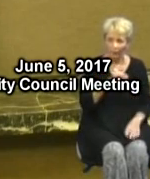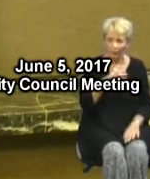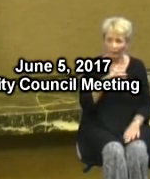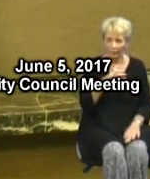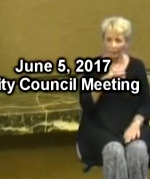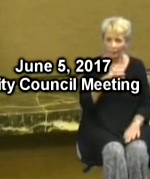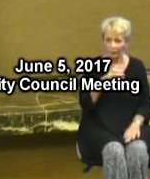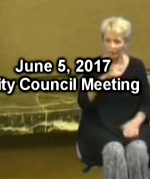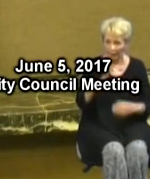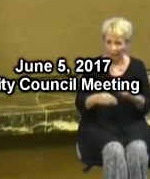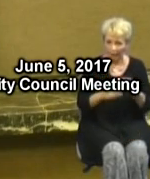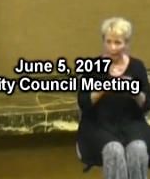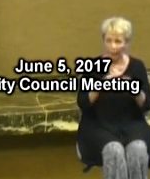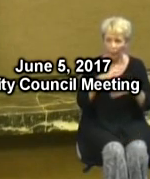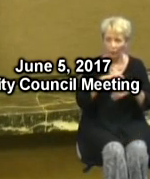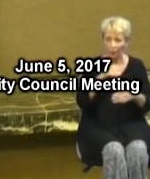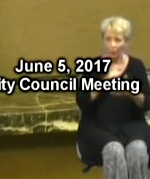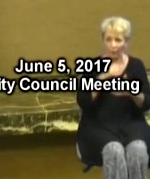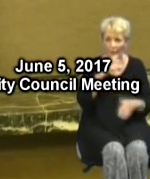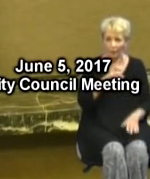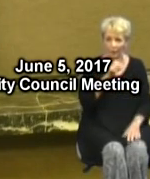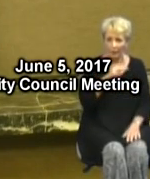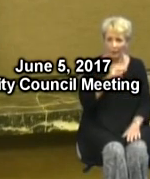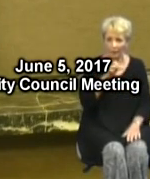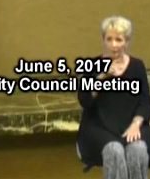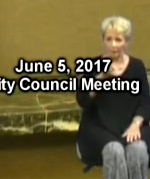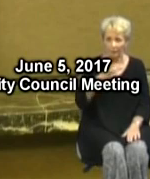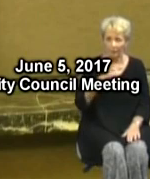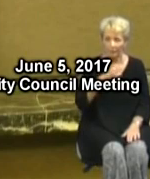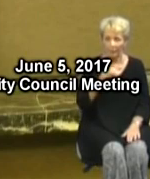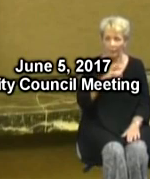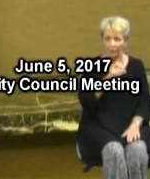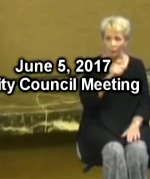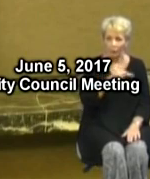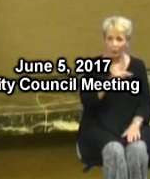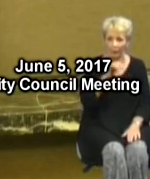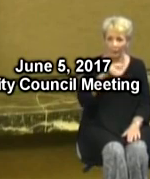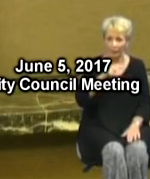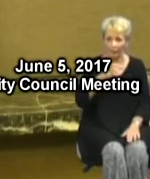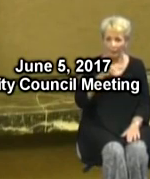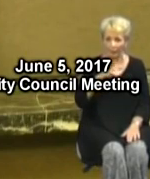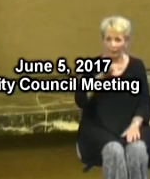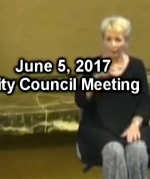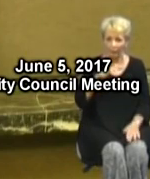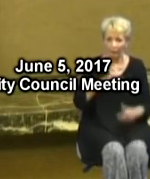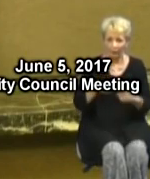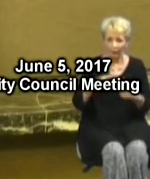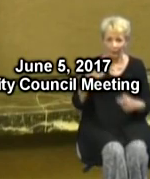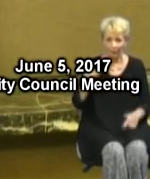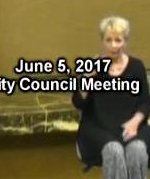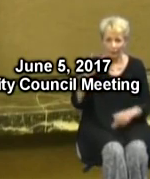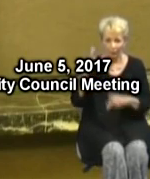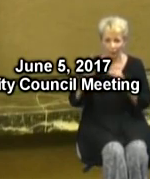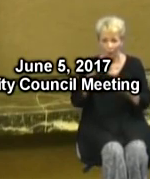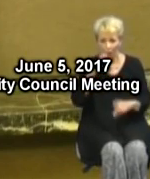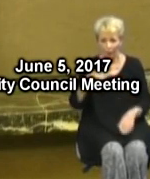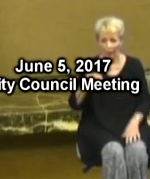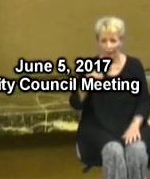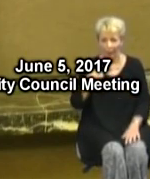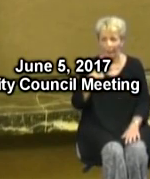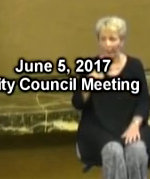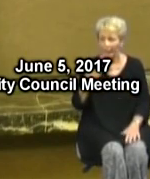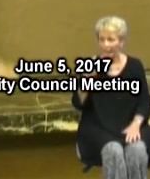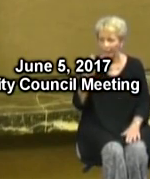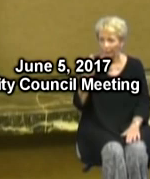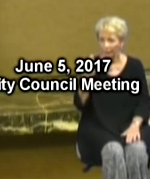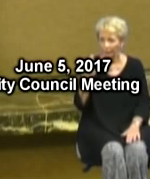to additional terms, and that is Don Smith and Rick Lingerfelt. And then you have two folks who have expressed